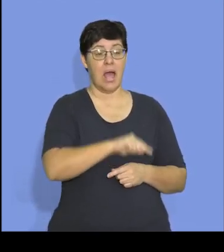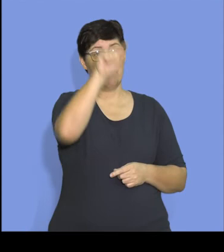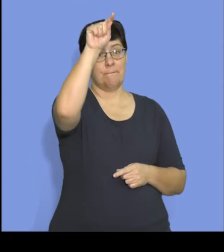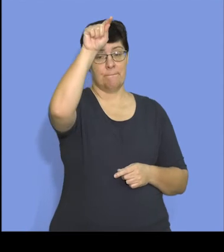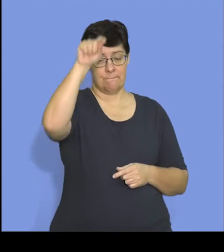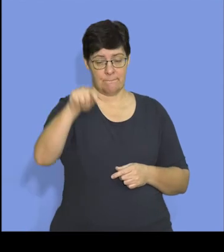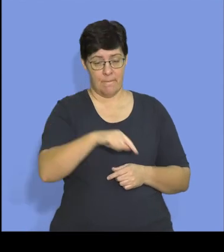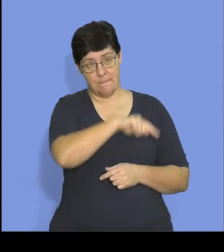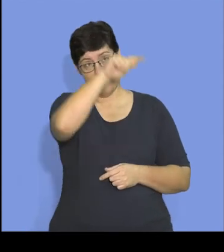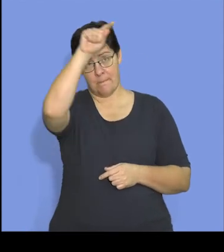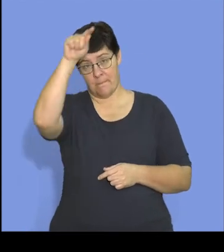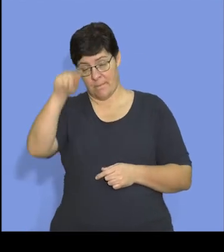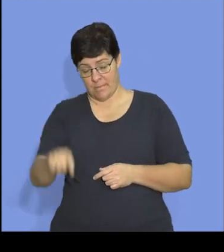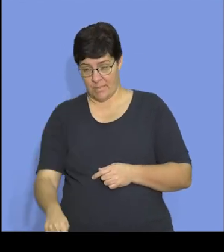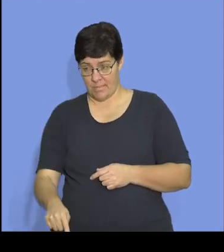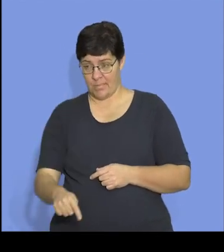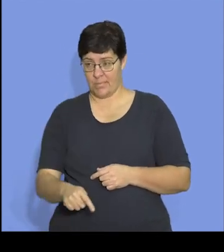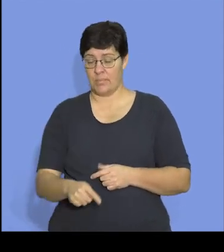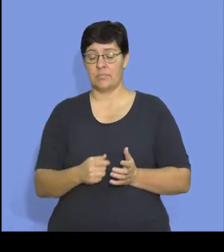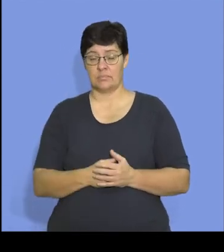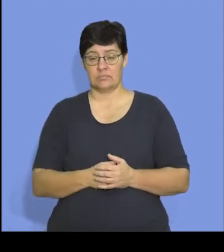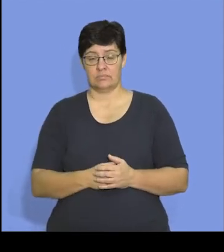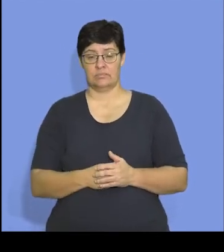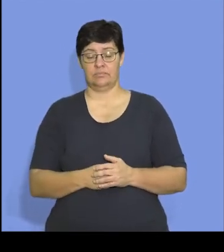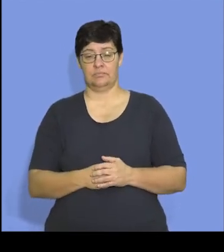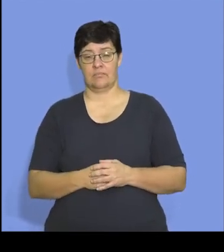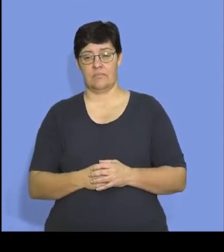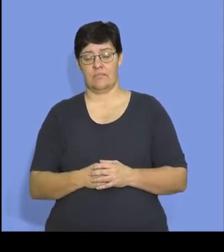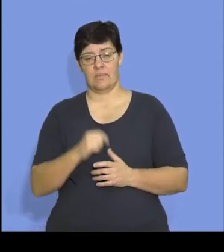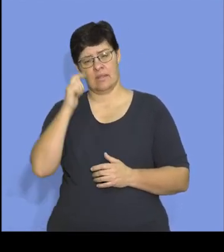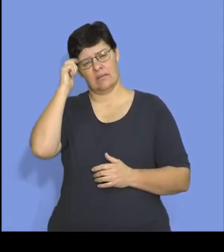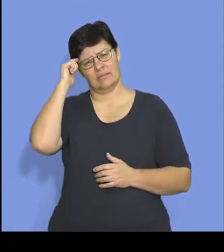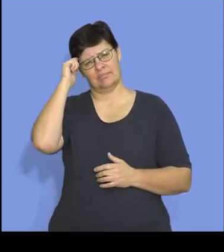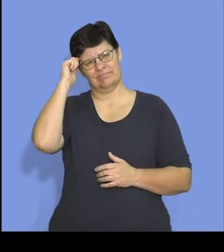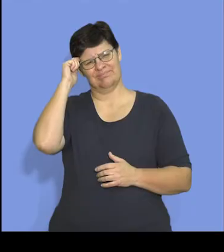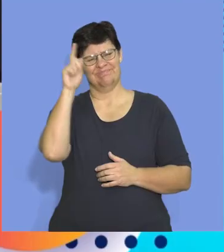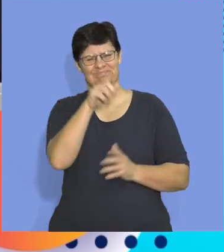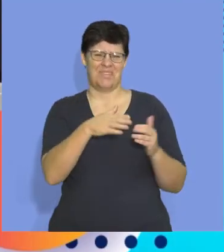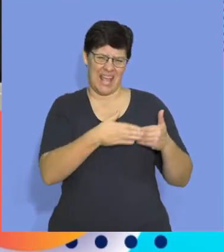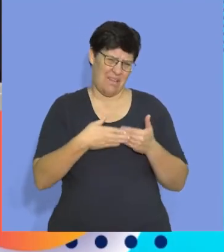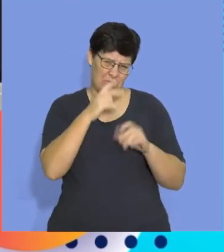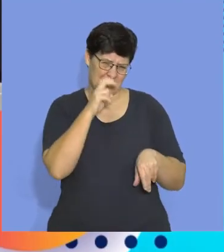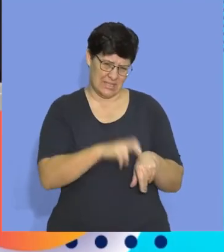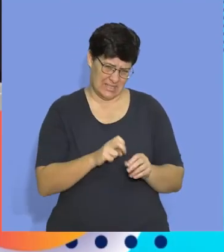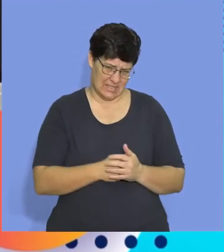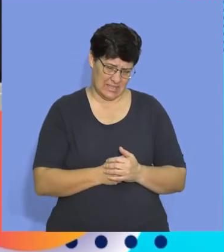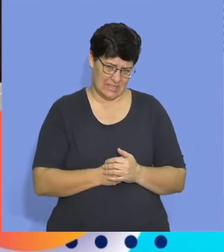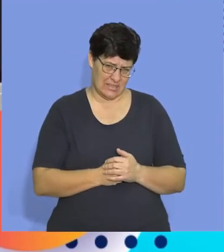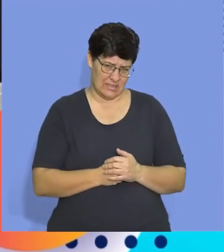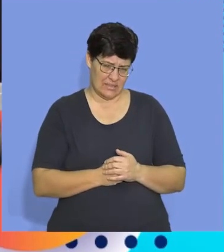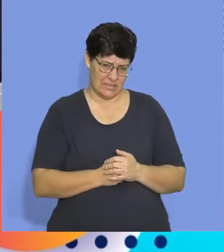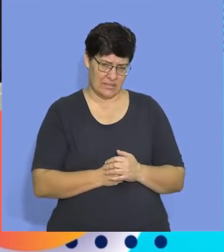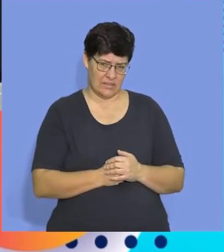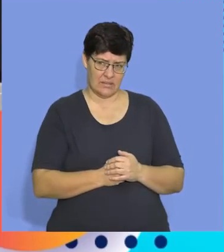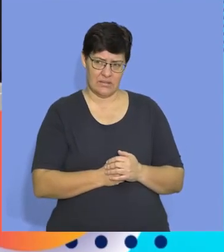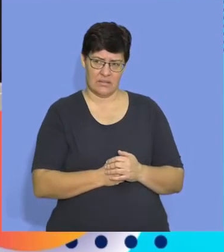going to come back down and hit the ground. Here we need to be careful. You are very welcome